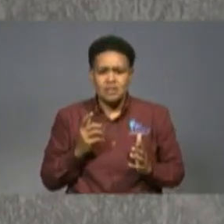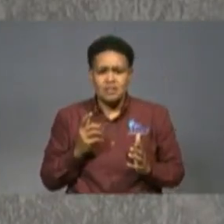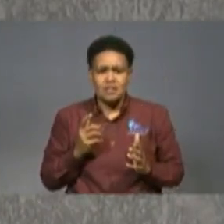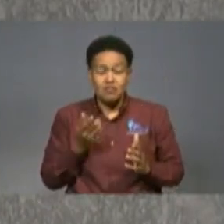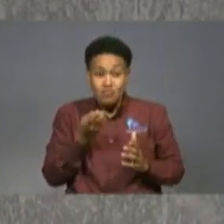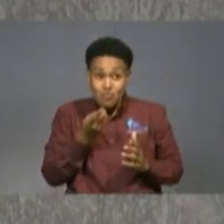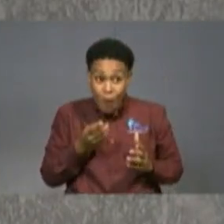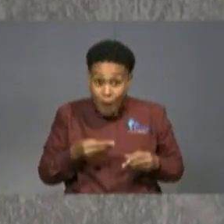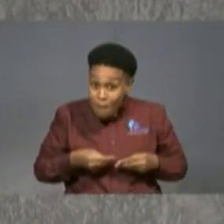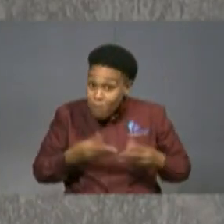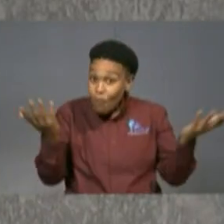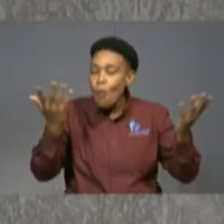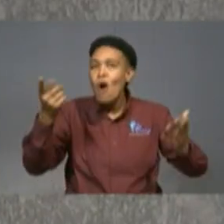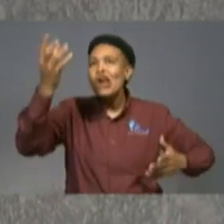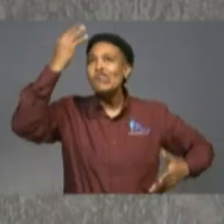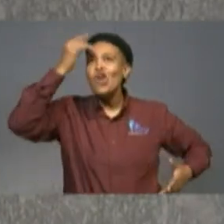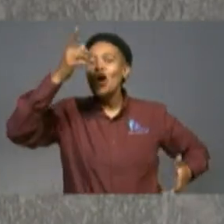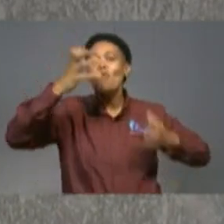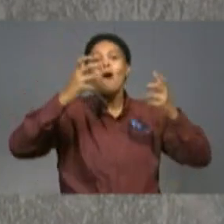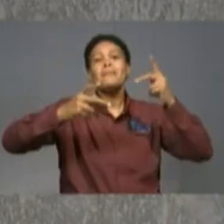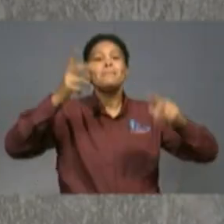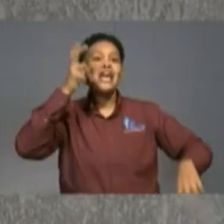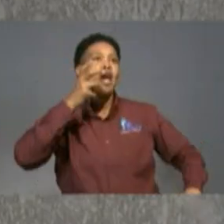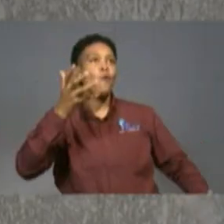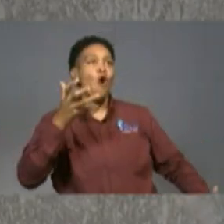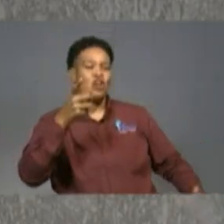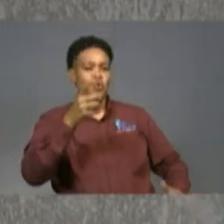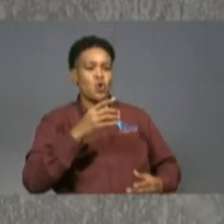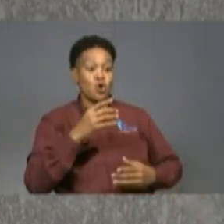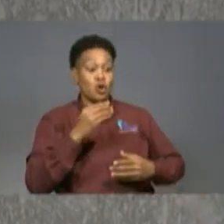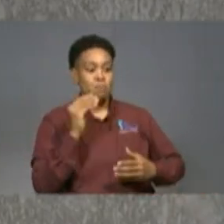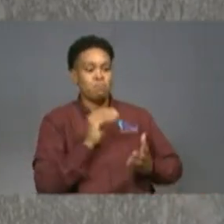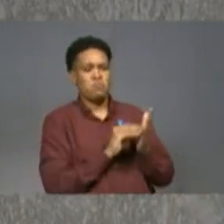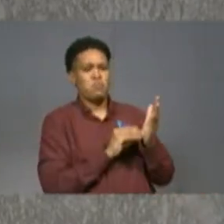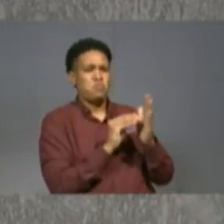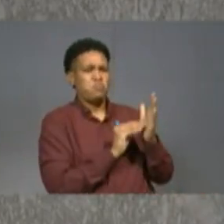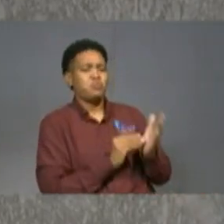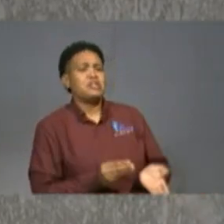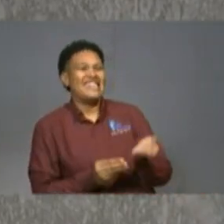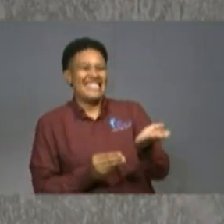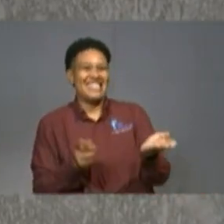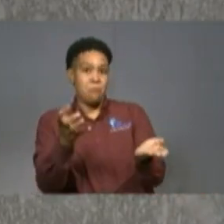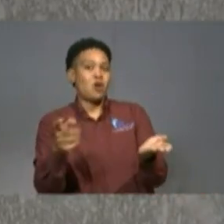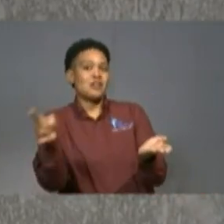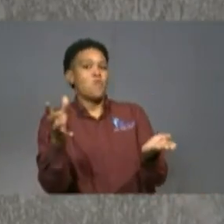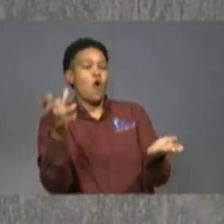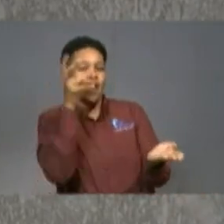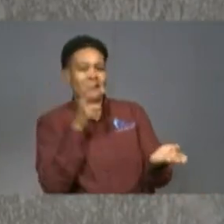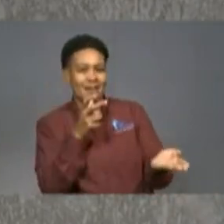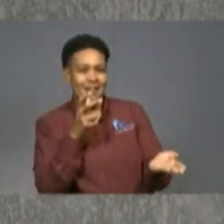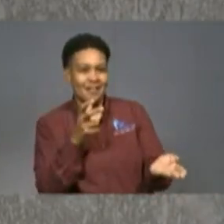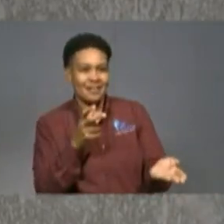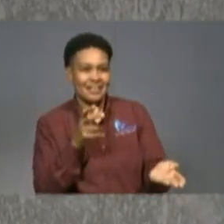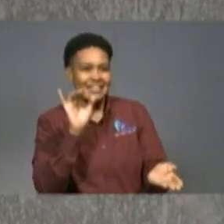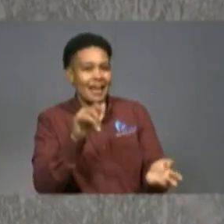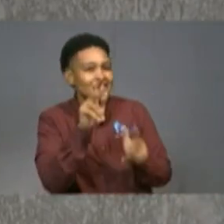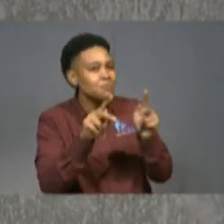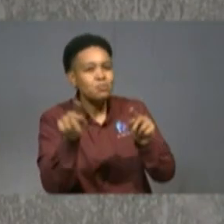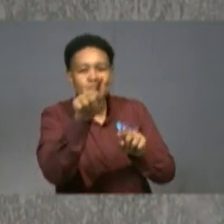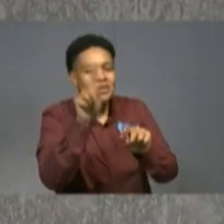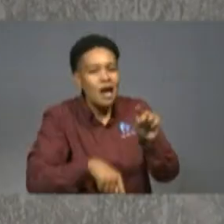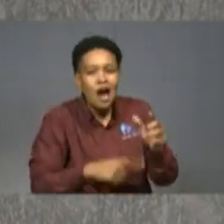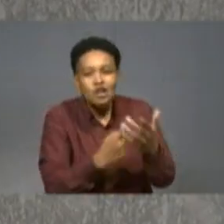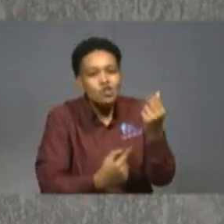thought you wanted to hear. That is a government, or rather, that's a people that you can't trust.